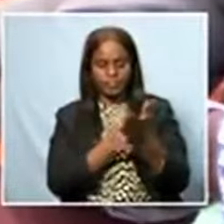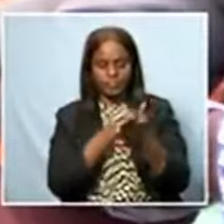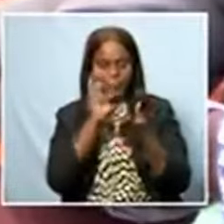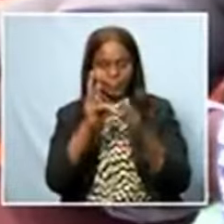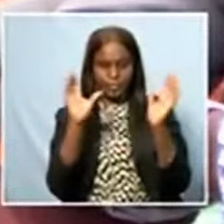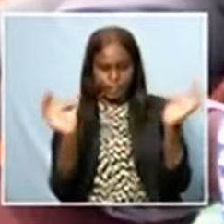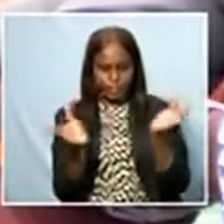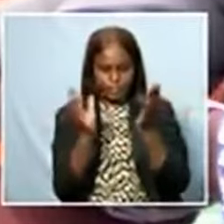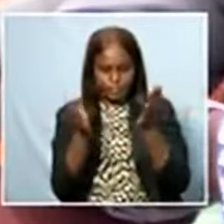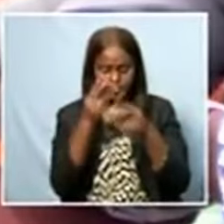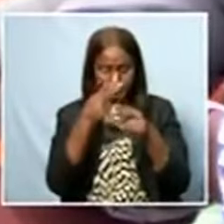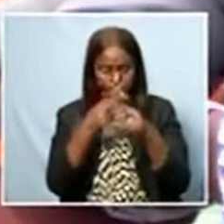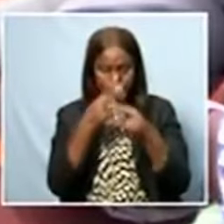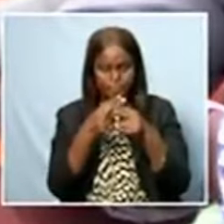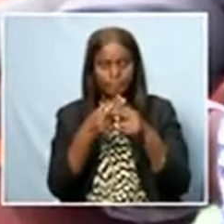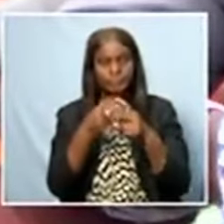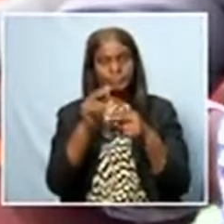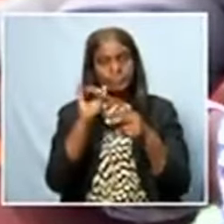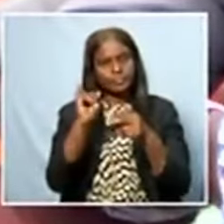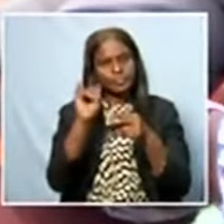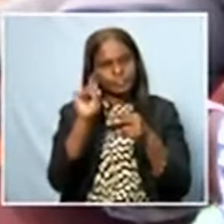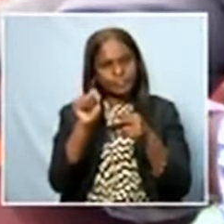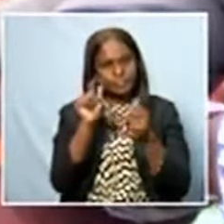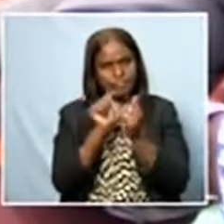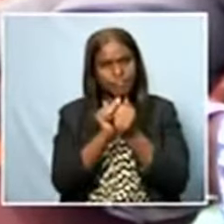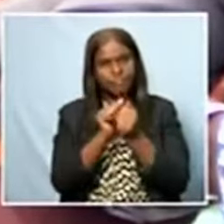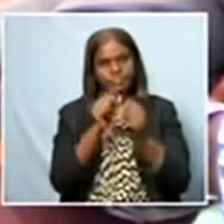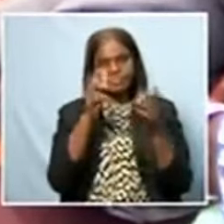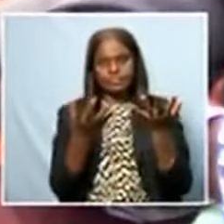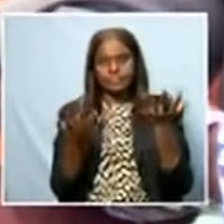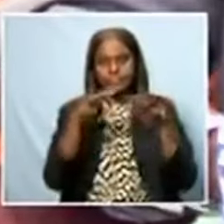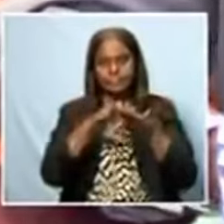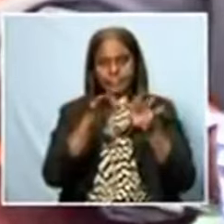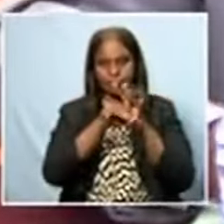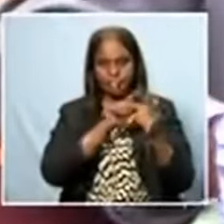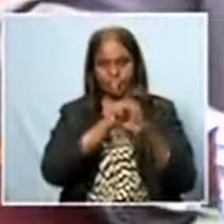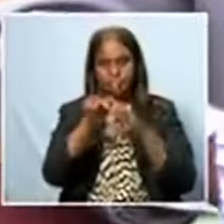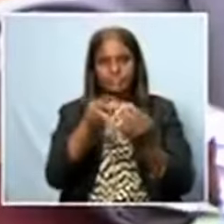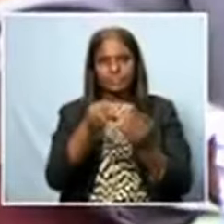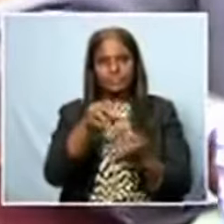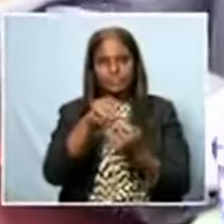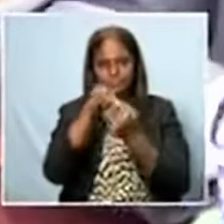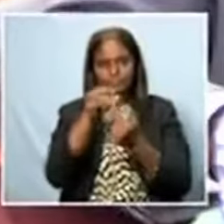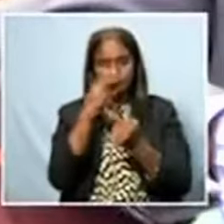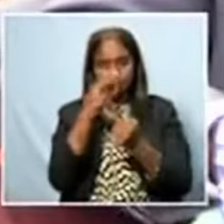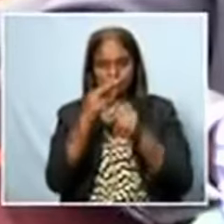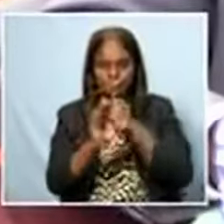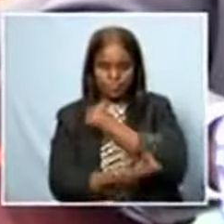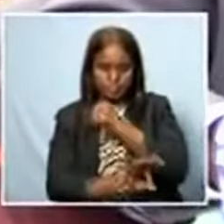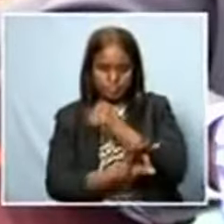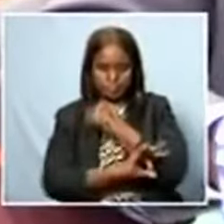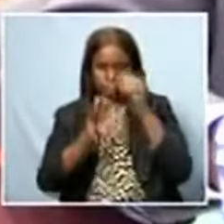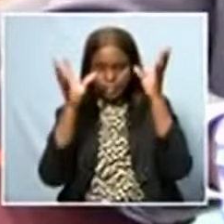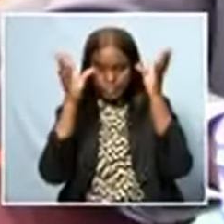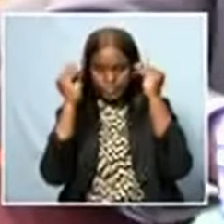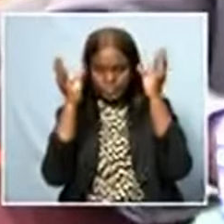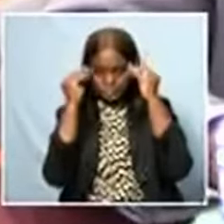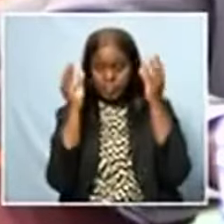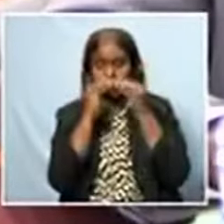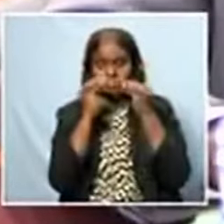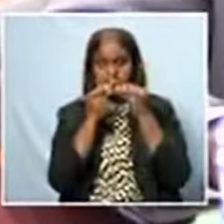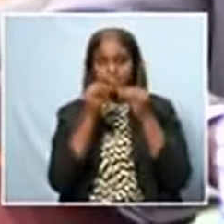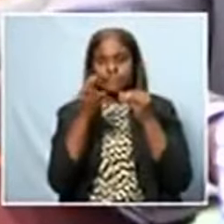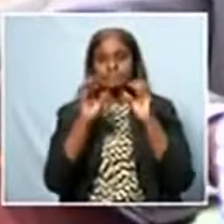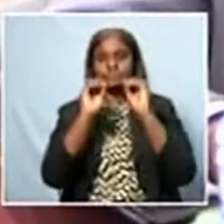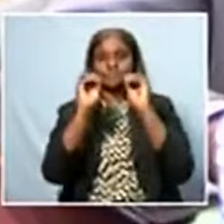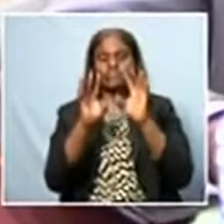a merit-based entry and progression into the profession, especially looking at the foundational competencies that the